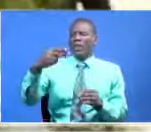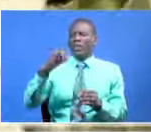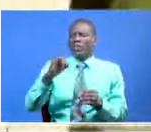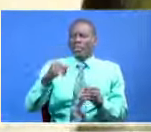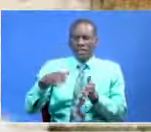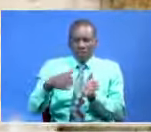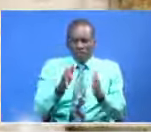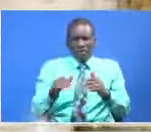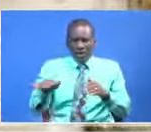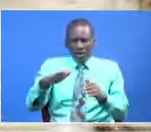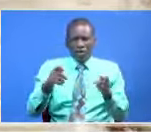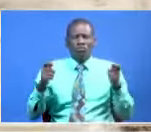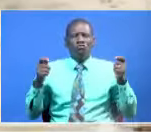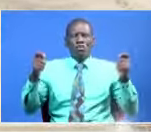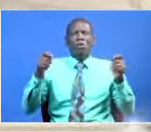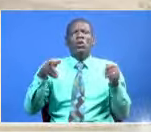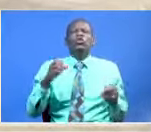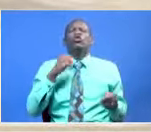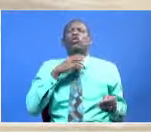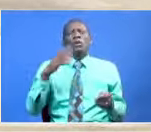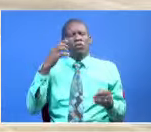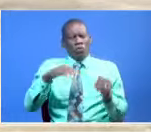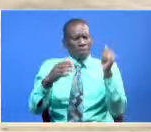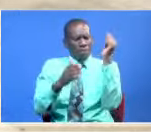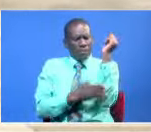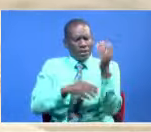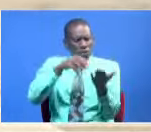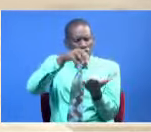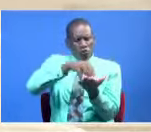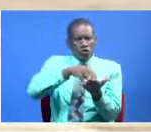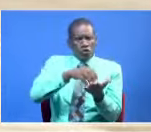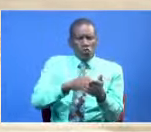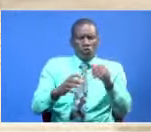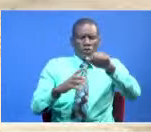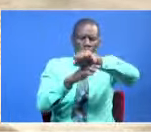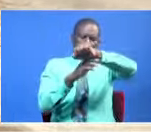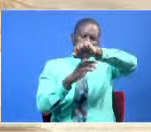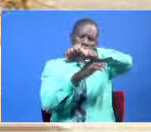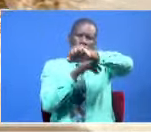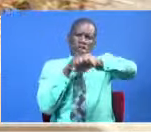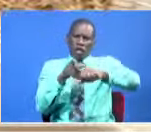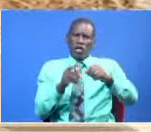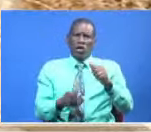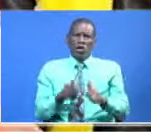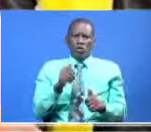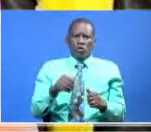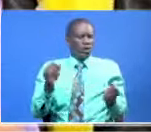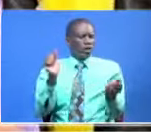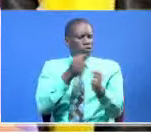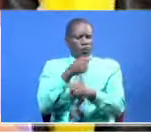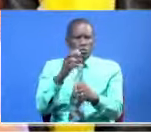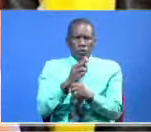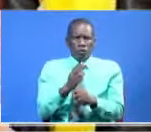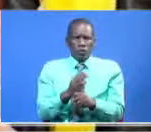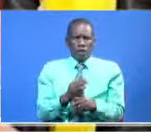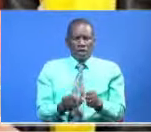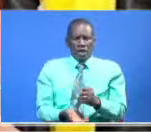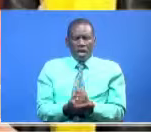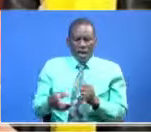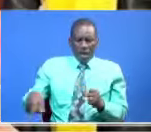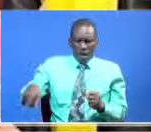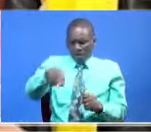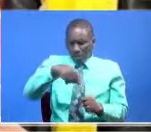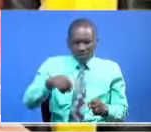a demo to protest over the poor state of Mtomawe Bridge that has been rendered impassable. Tusaidiwe, tutengenezewe